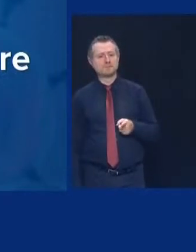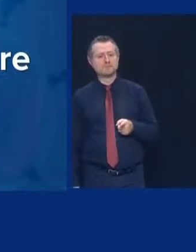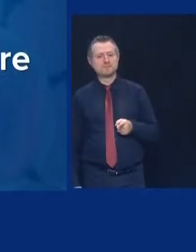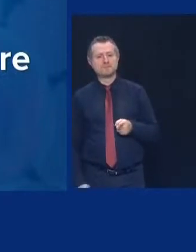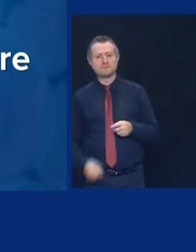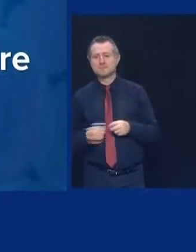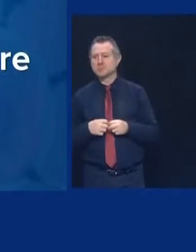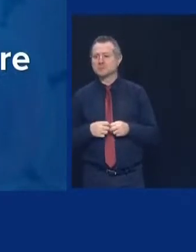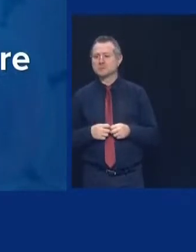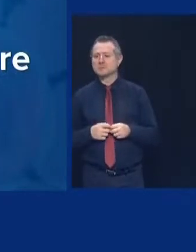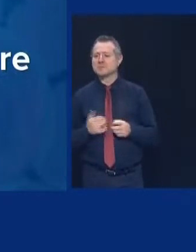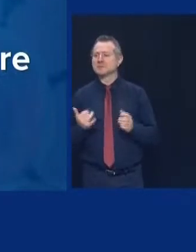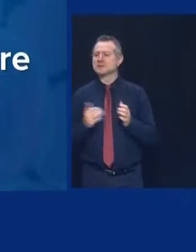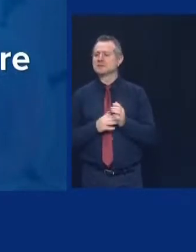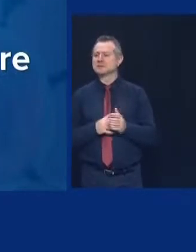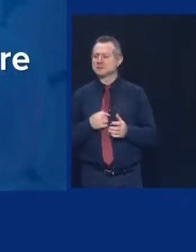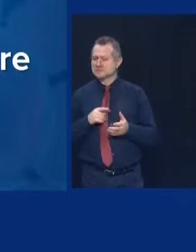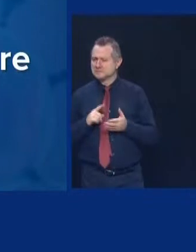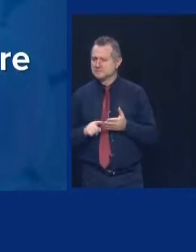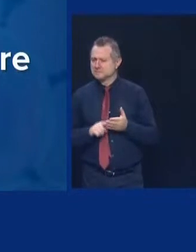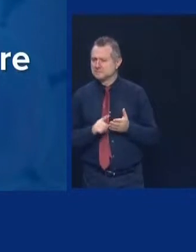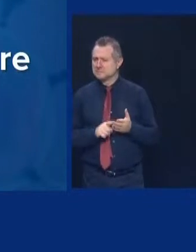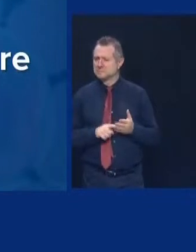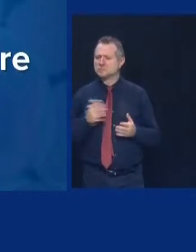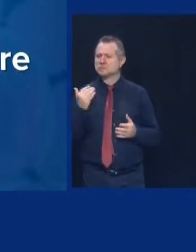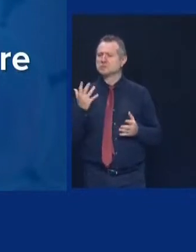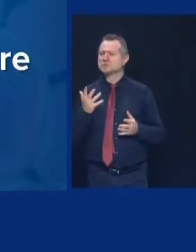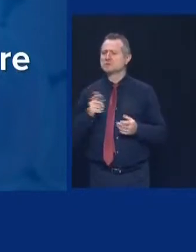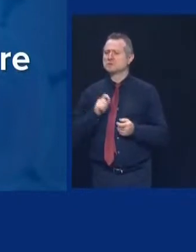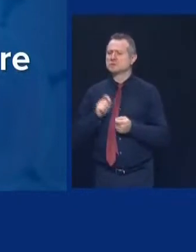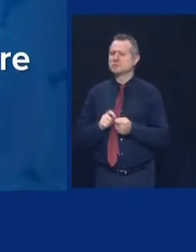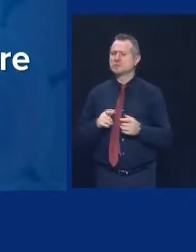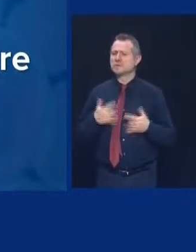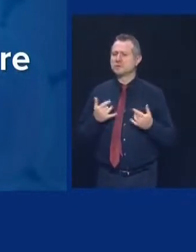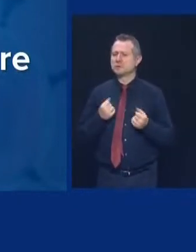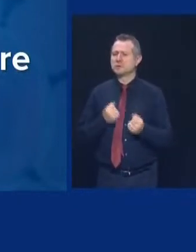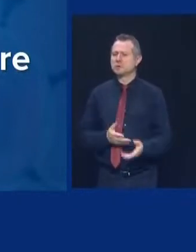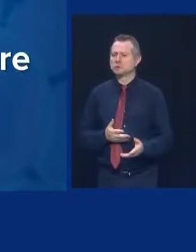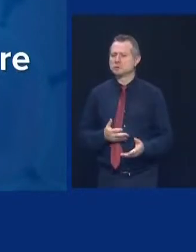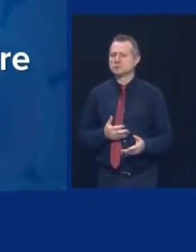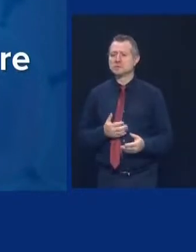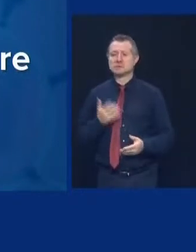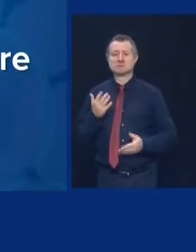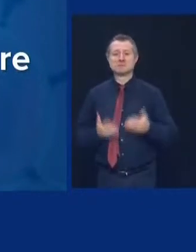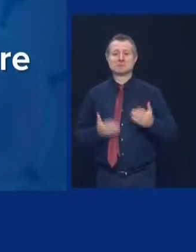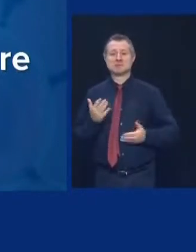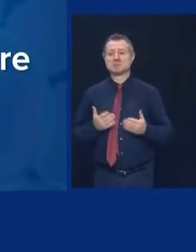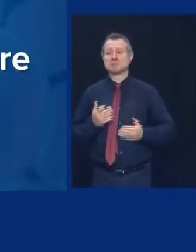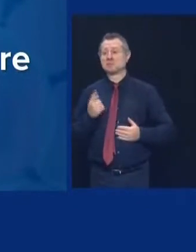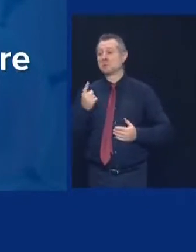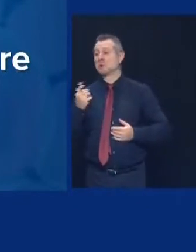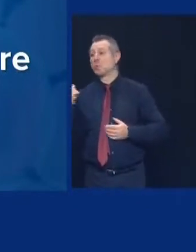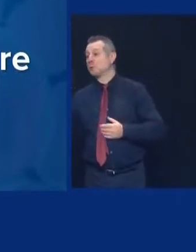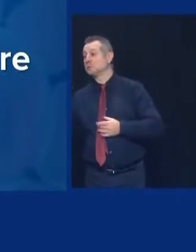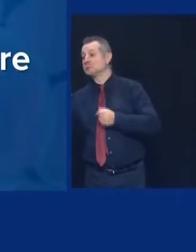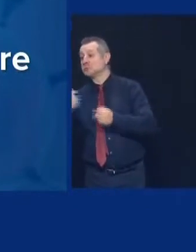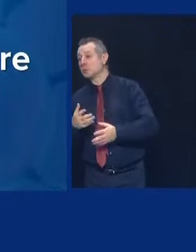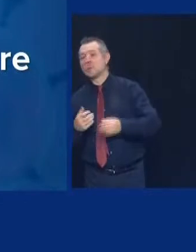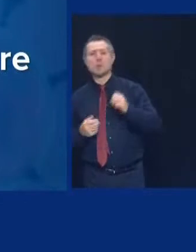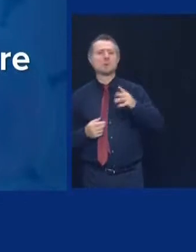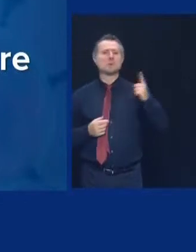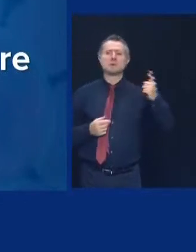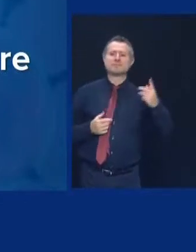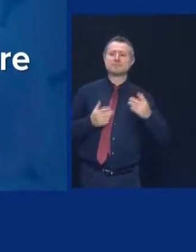find out a specific cause of the spread, but it may very well just be the proximity to